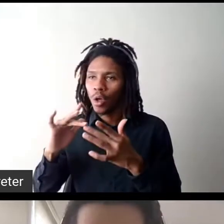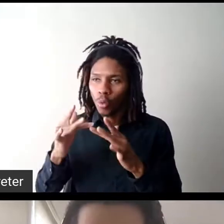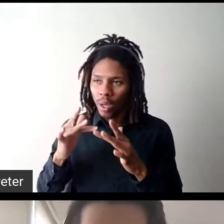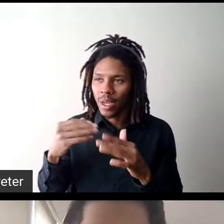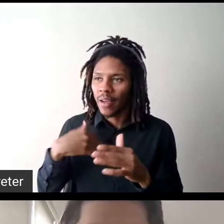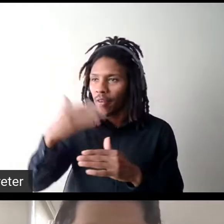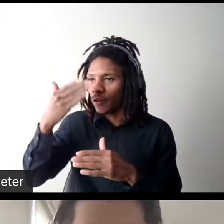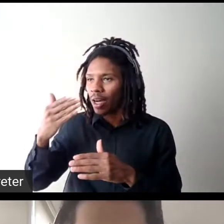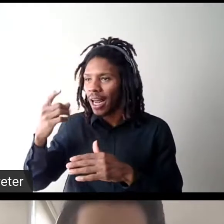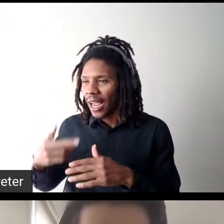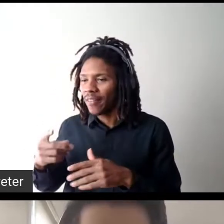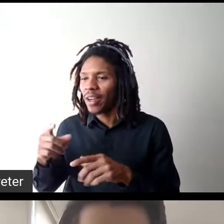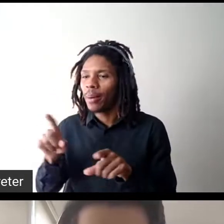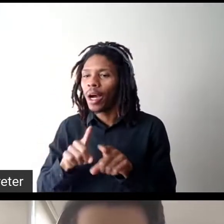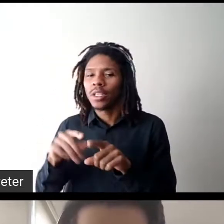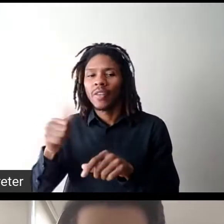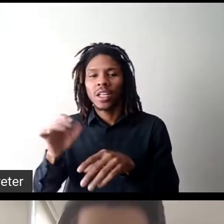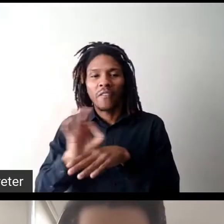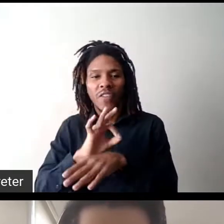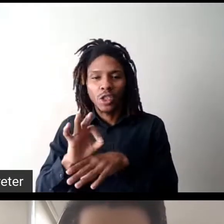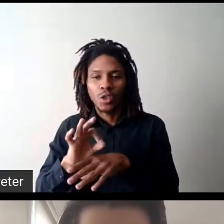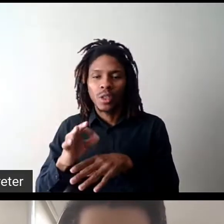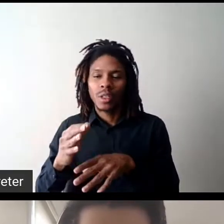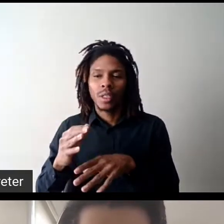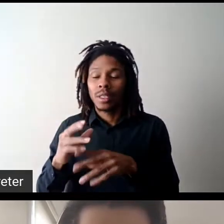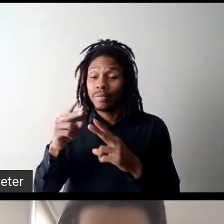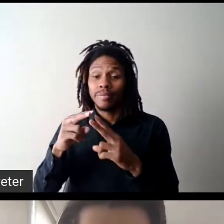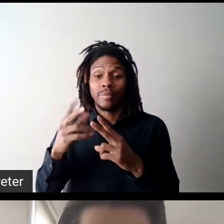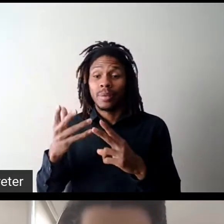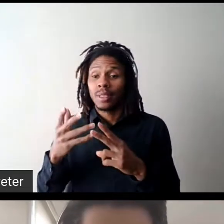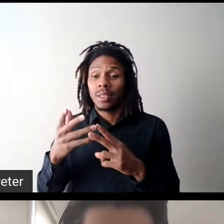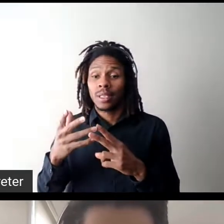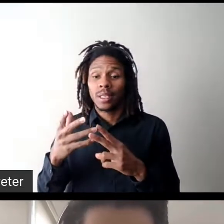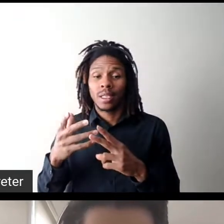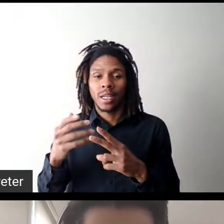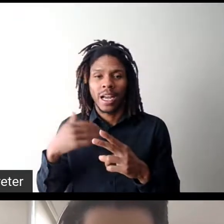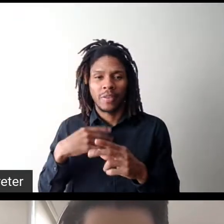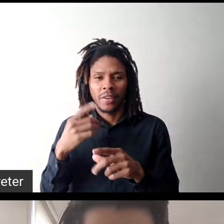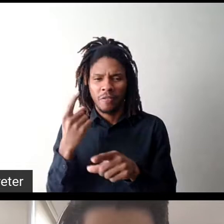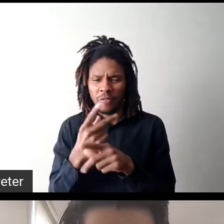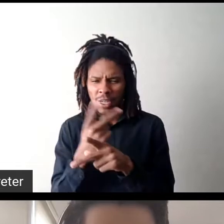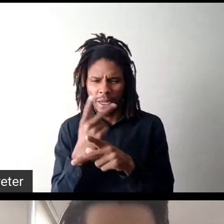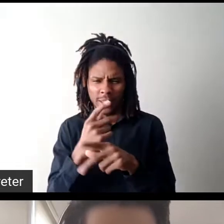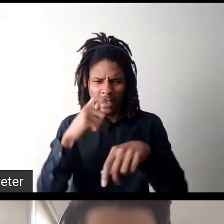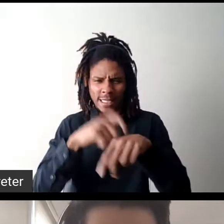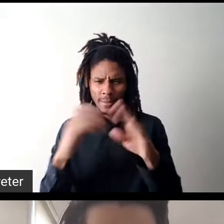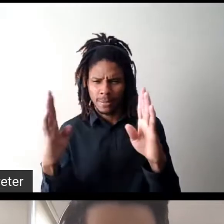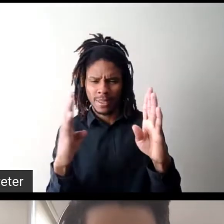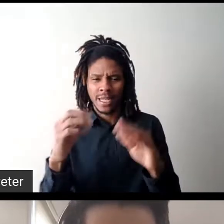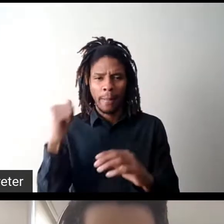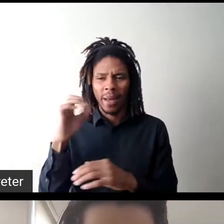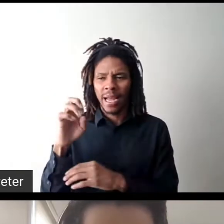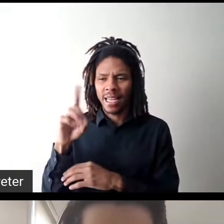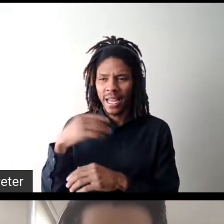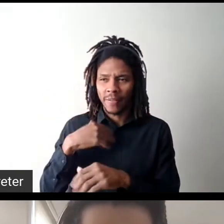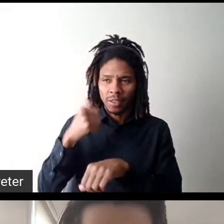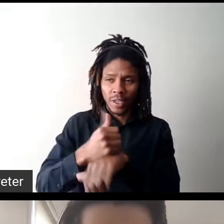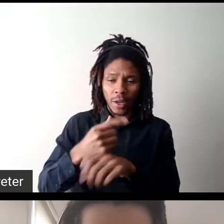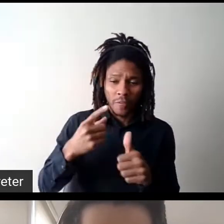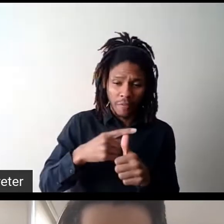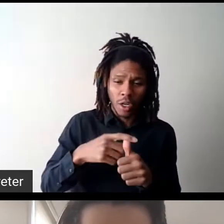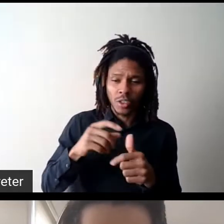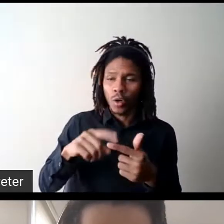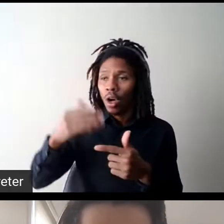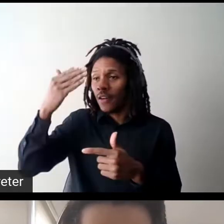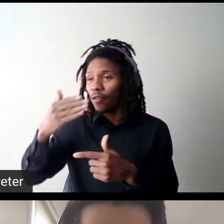was always going to be another feature where either we'd have to get the timing right. The back-end team has to develop it first, or the front-end team is